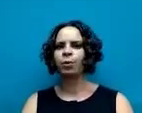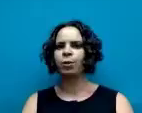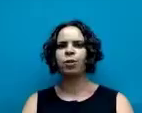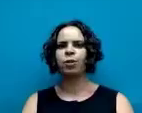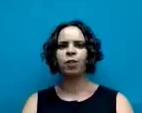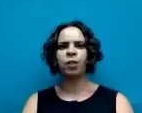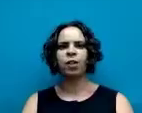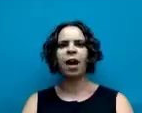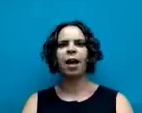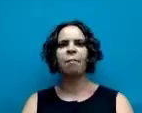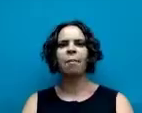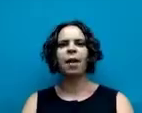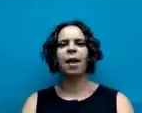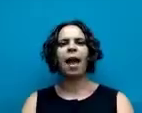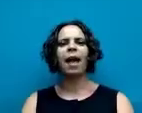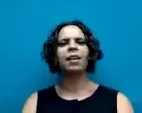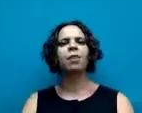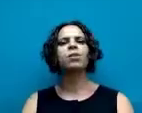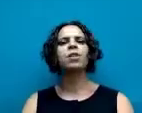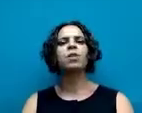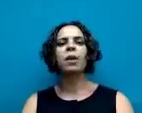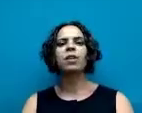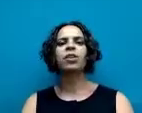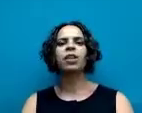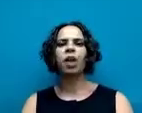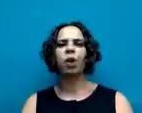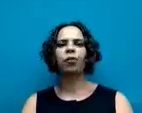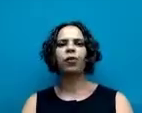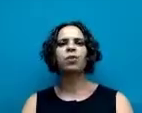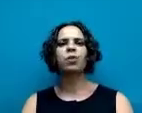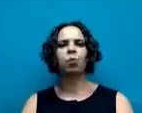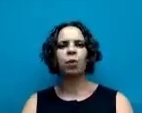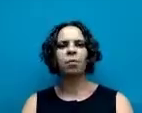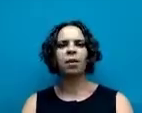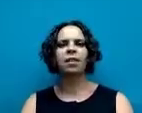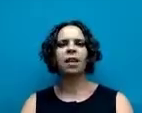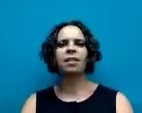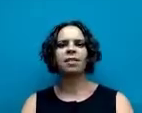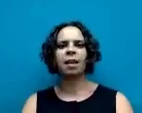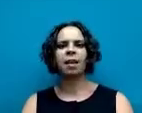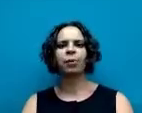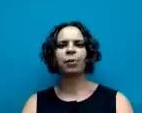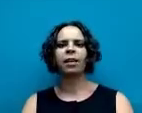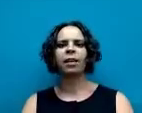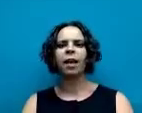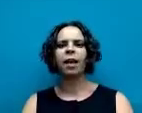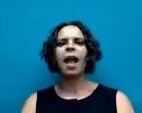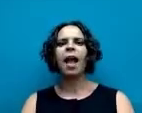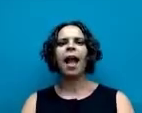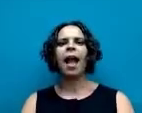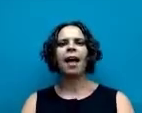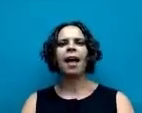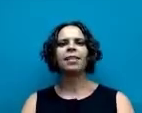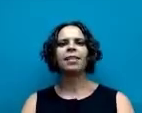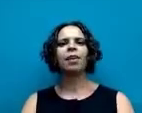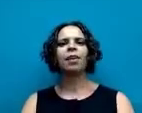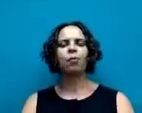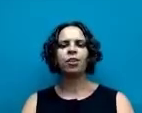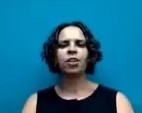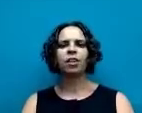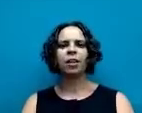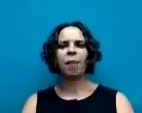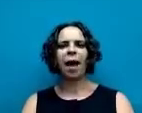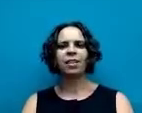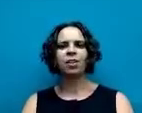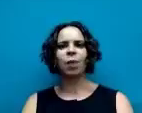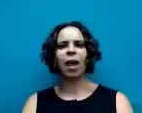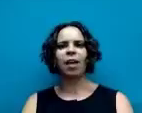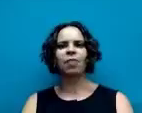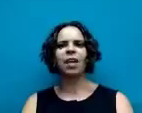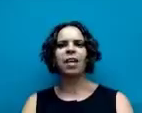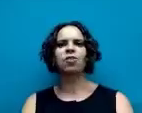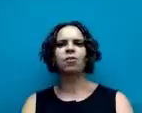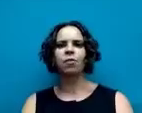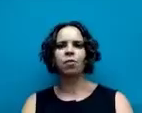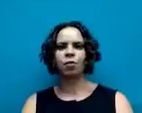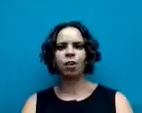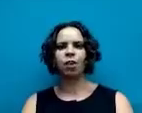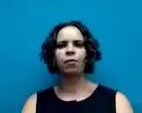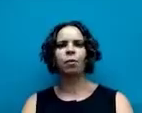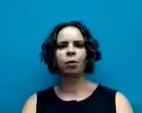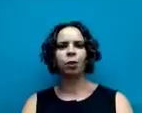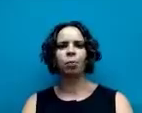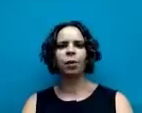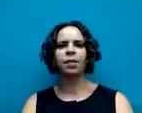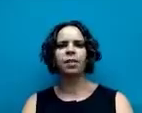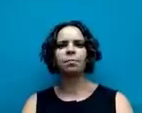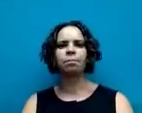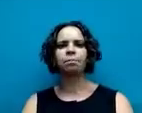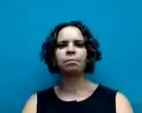hip-hop producers of all time. And he was especially known for his remixing and sampling. And he unfortunately passed away at the age of